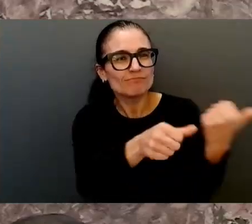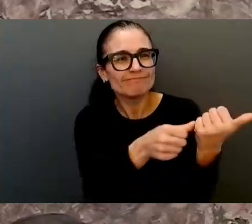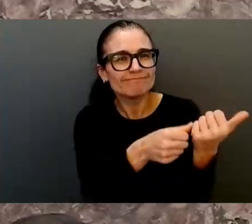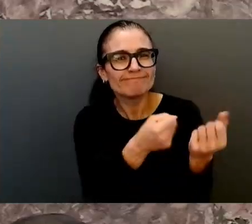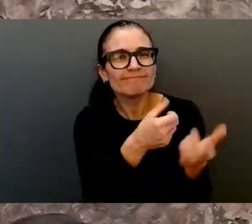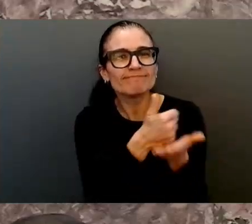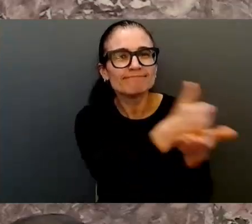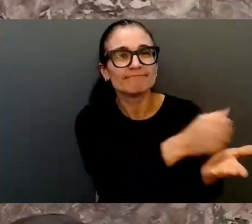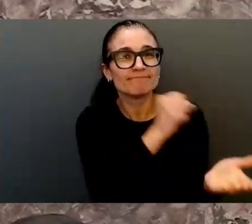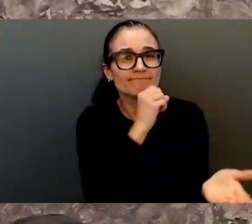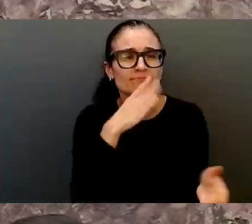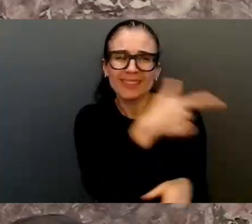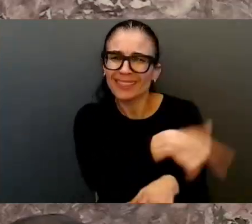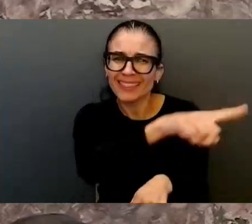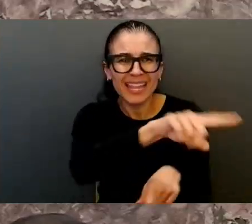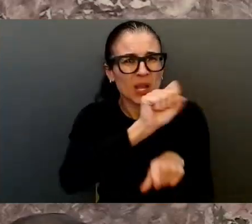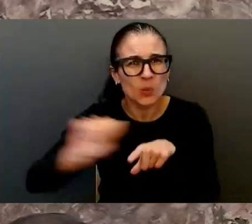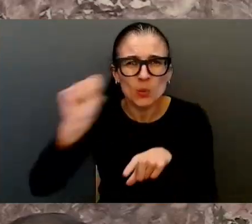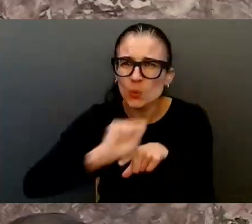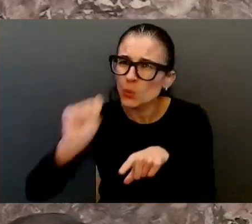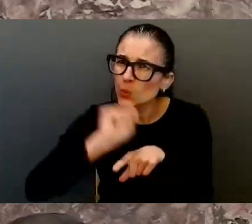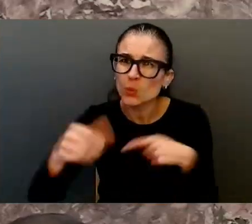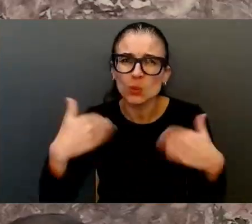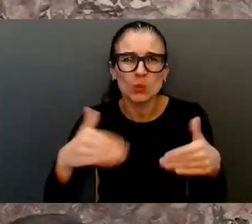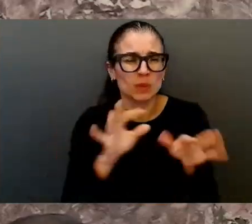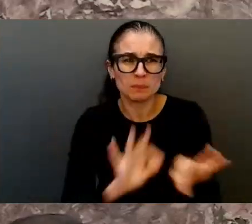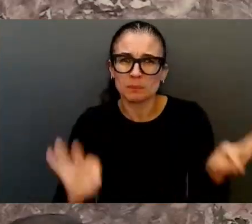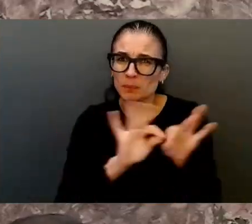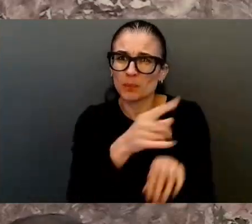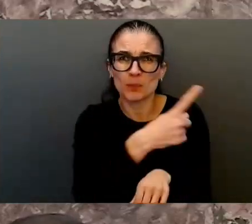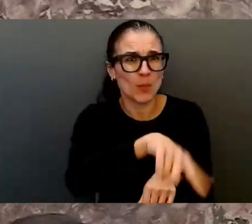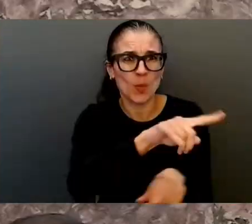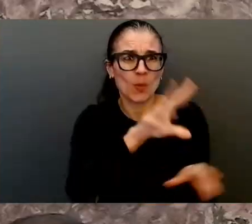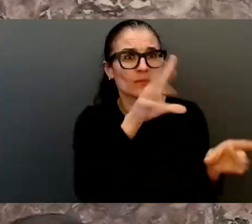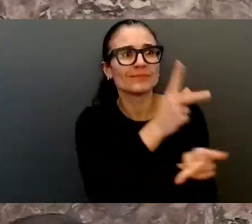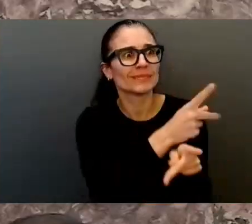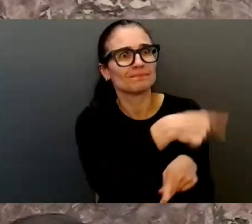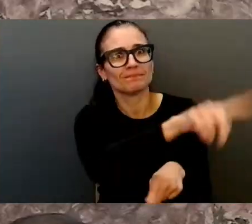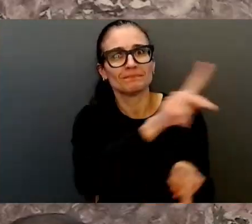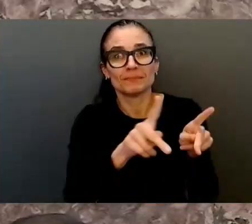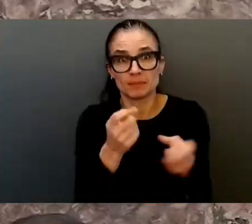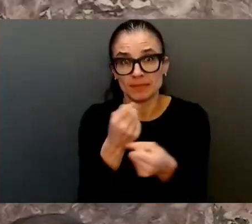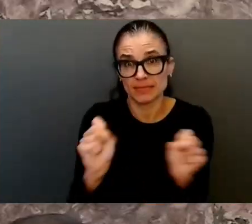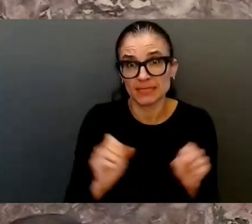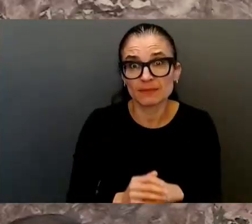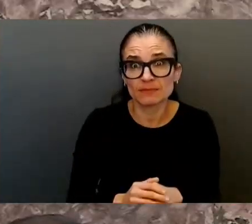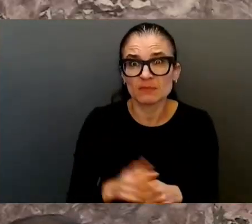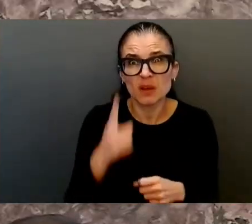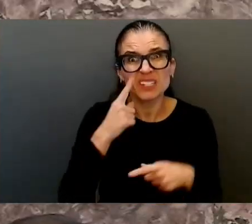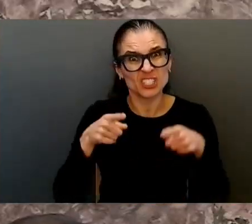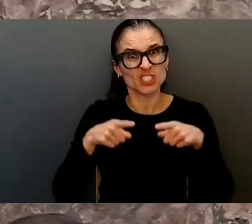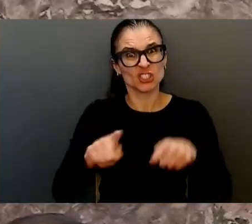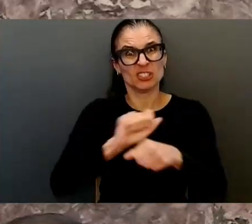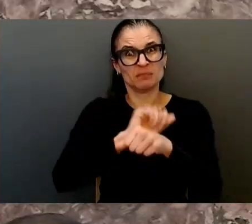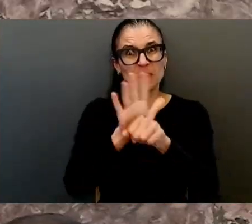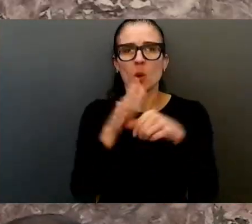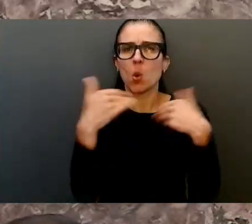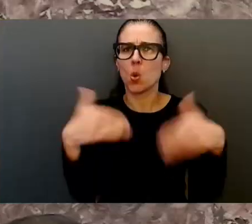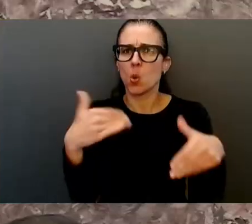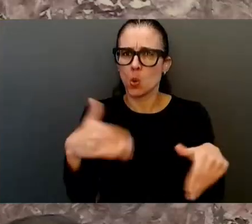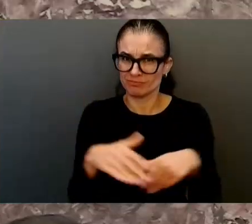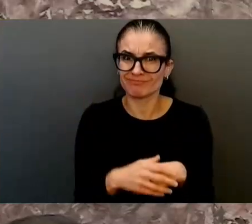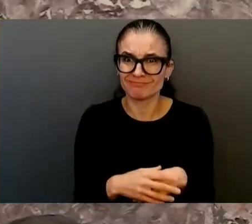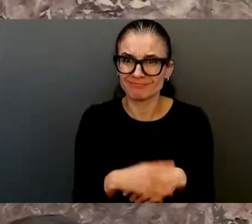to keep people safe, particularly during the pandemic, but then of course now as well. And as the member knows, we've talked about in this